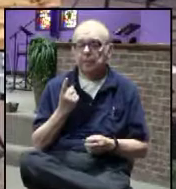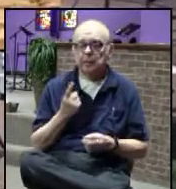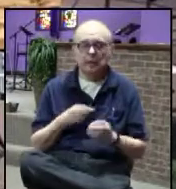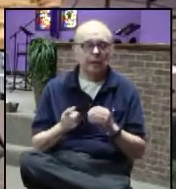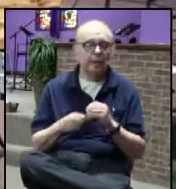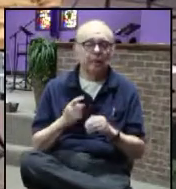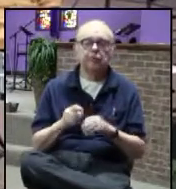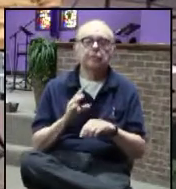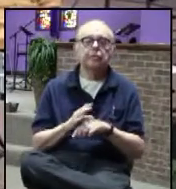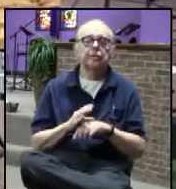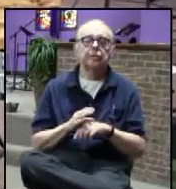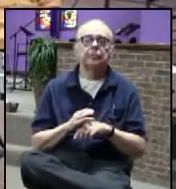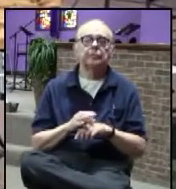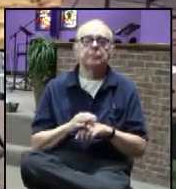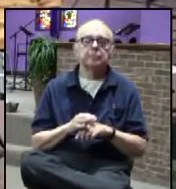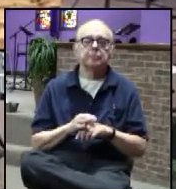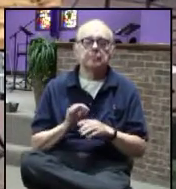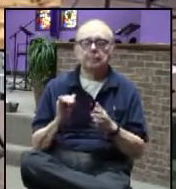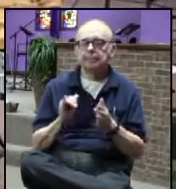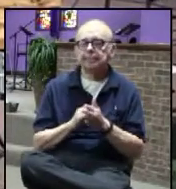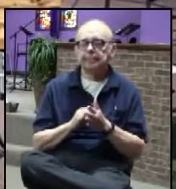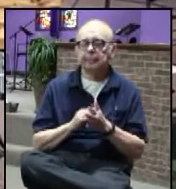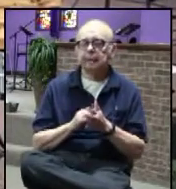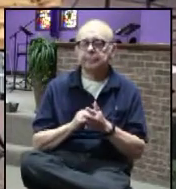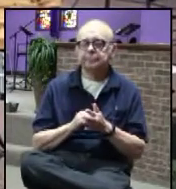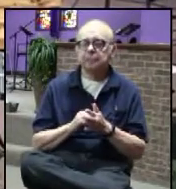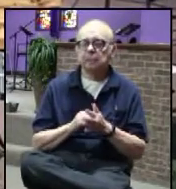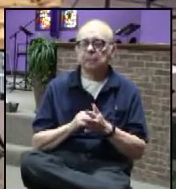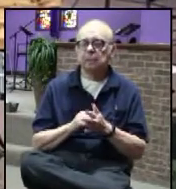about this church, and that is this.